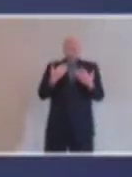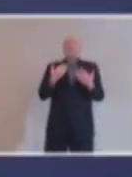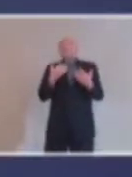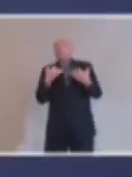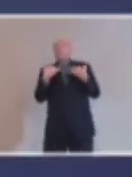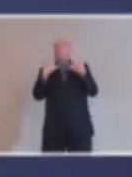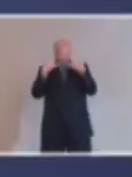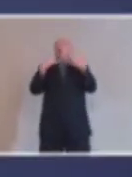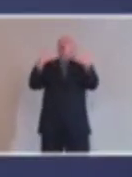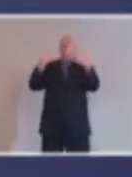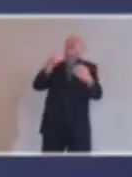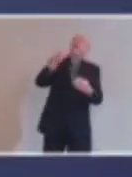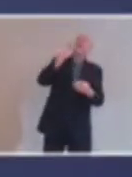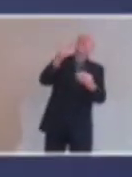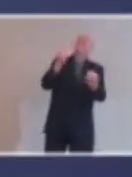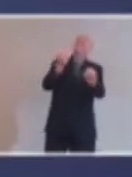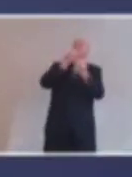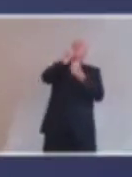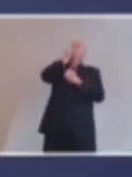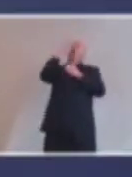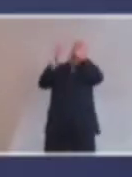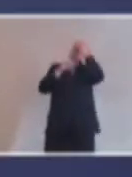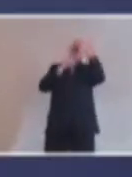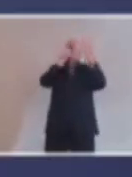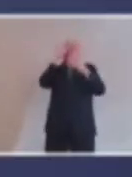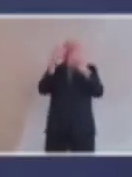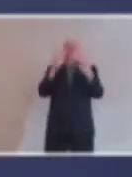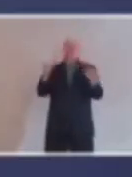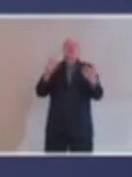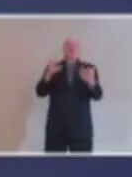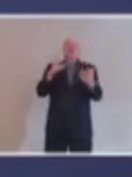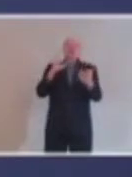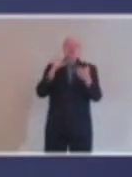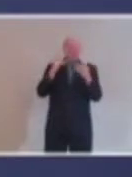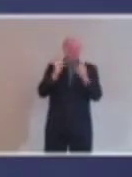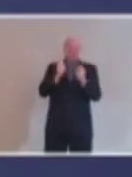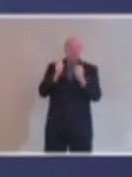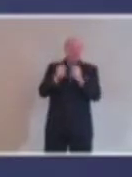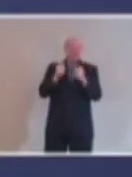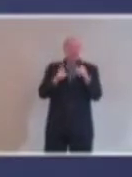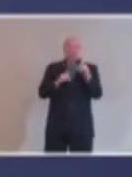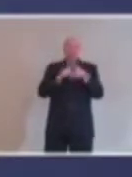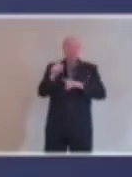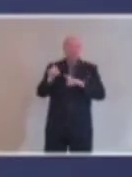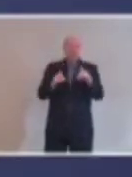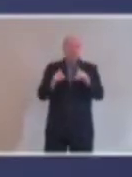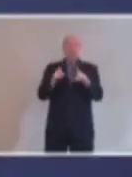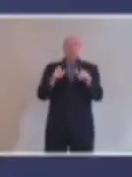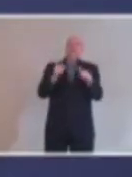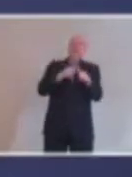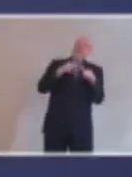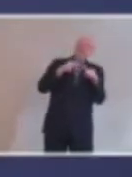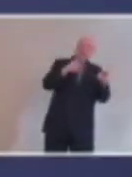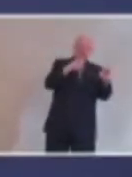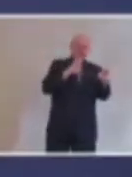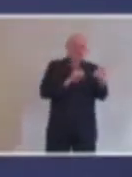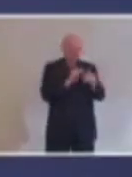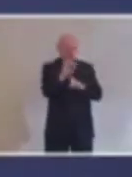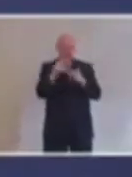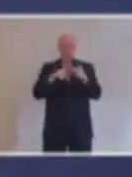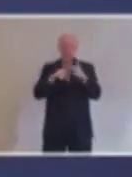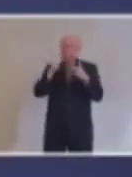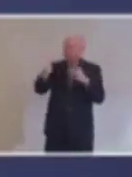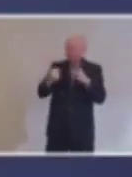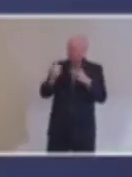solicit cheers by shouting out the details of our revolution in transport infrastructure. The A roads we're going to upgrade, the rail lines